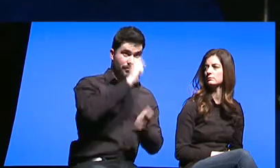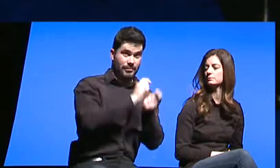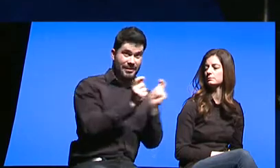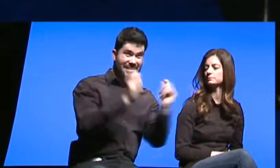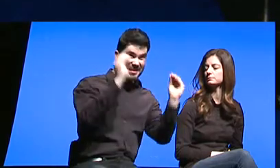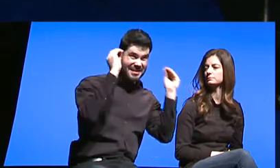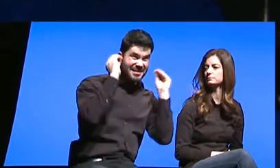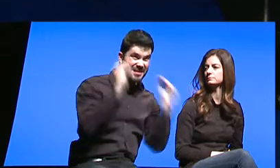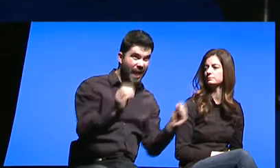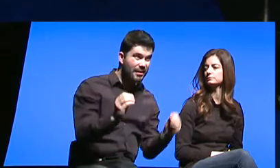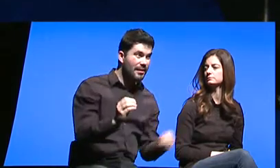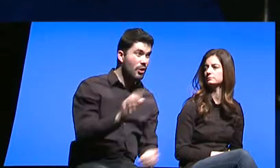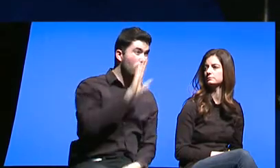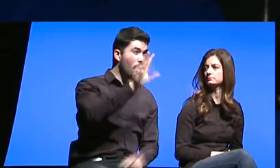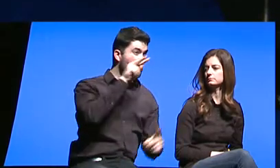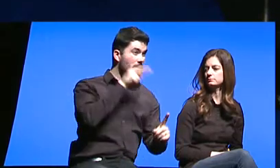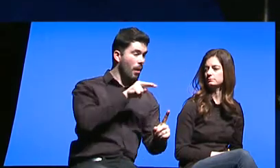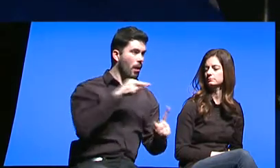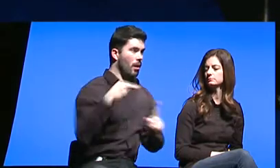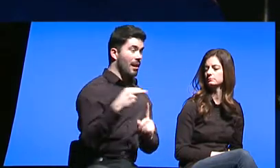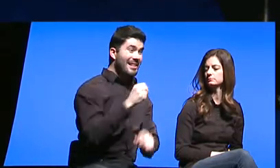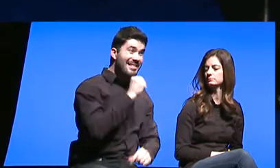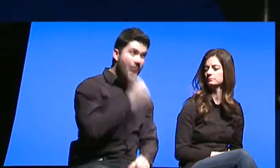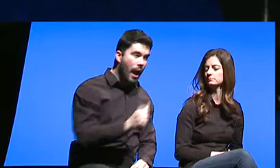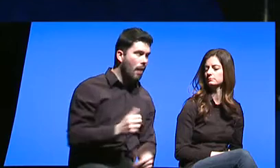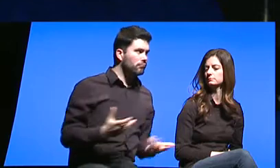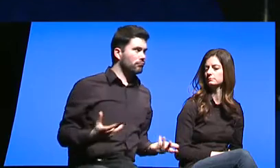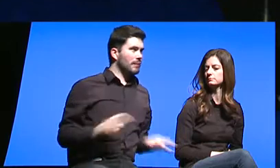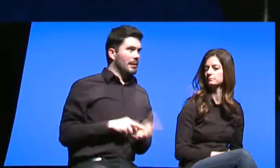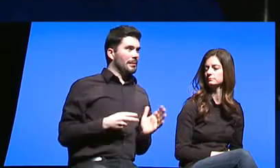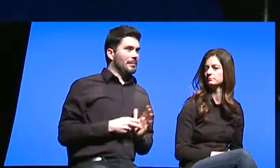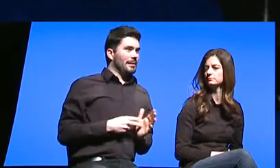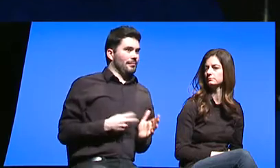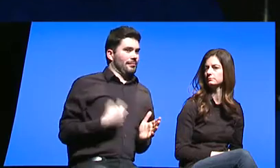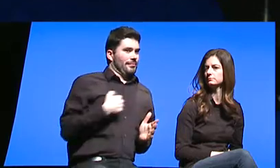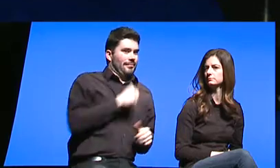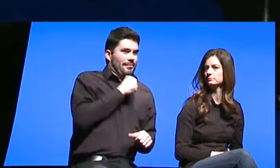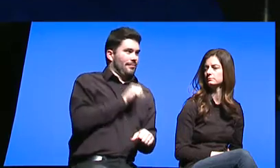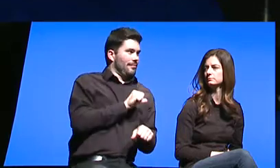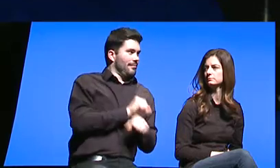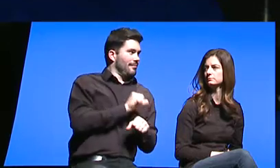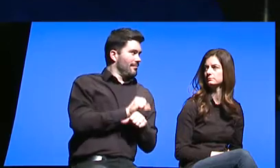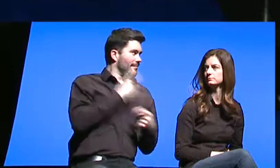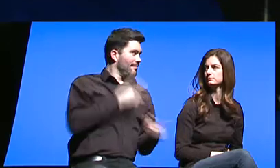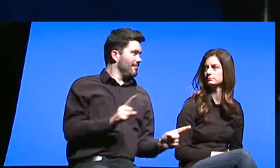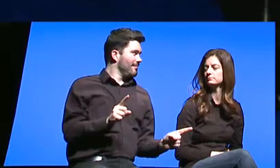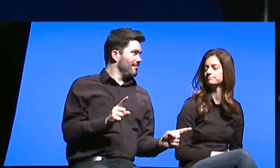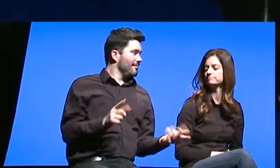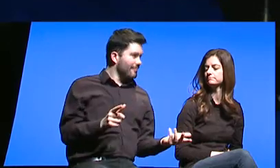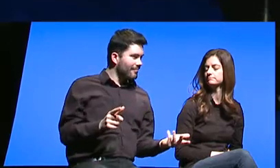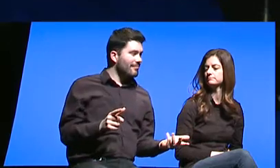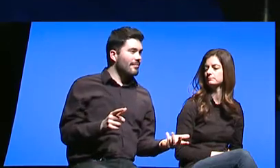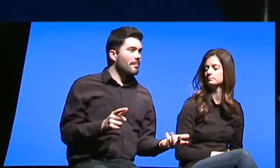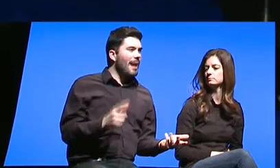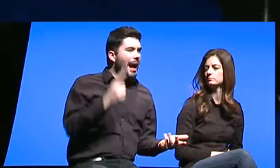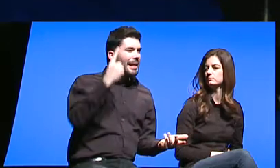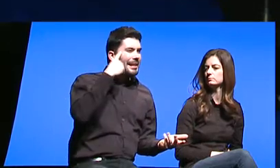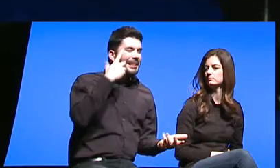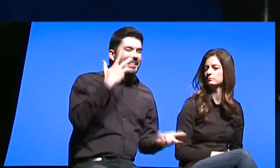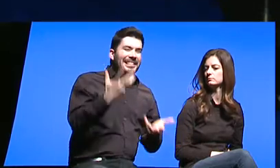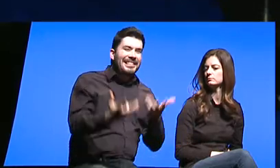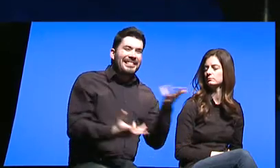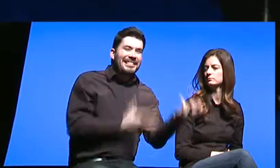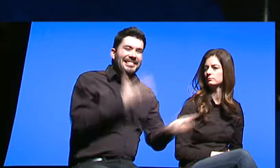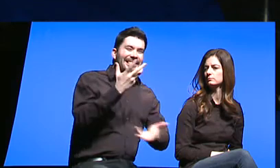change some sort of perception you had already, then we didn't do our job, but I think you would. This idea that areas that